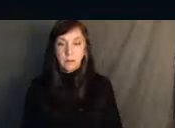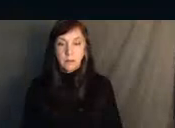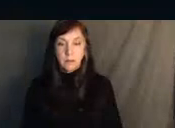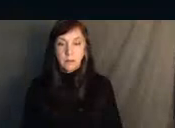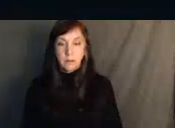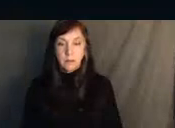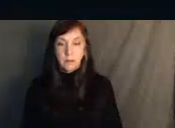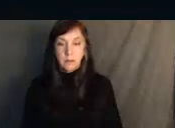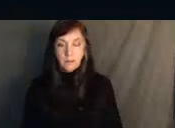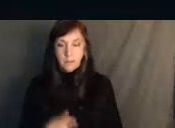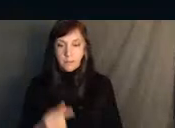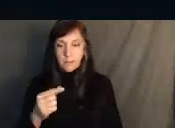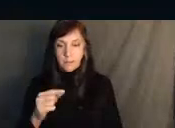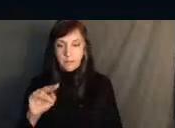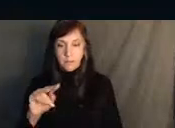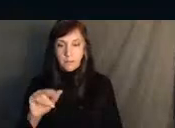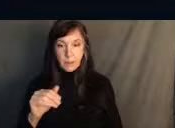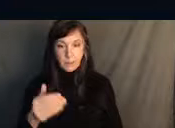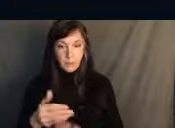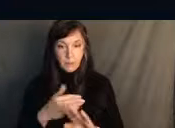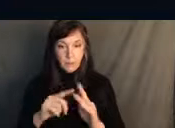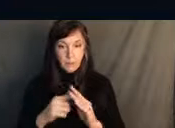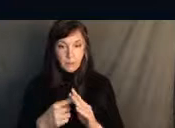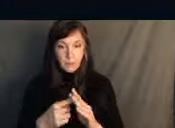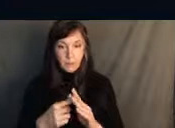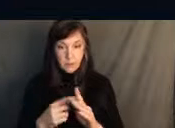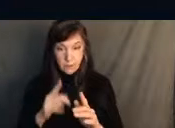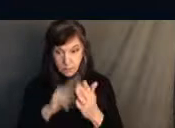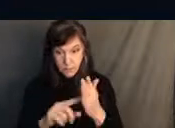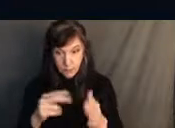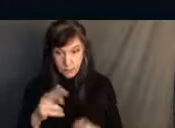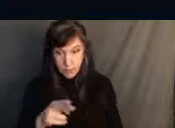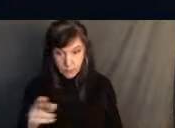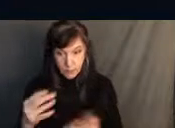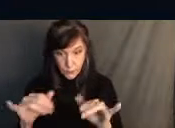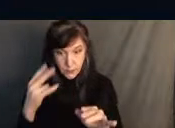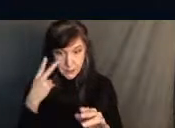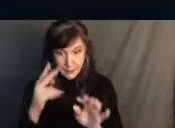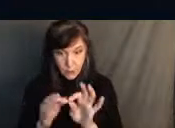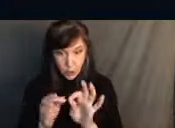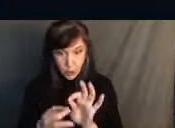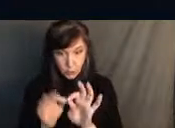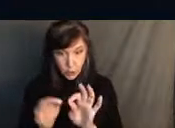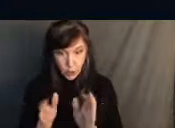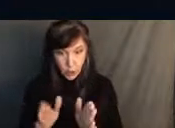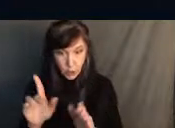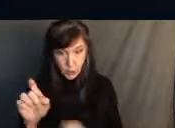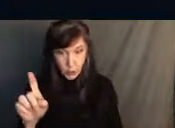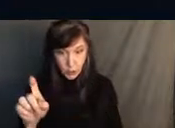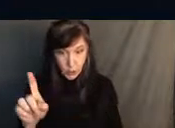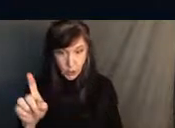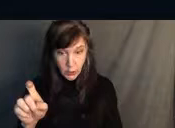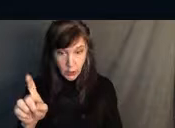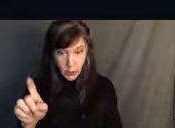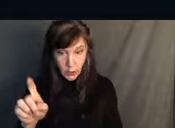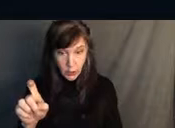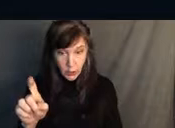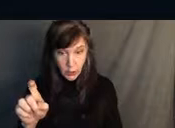Gina, before you start, Nancy, can you just quickly check with Harvey? Harvey, are you still able to see Nancy?